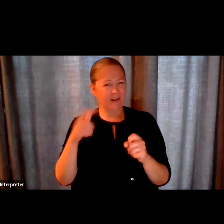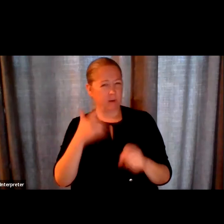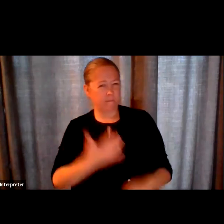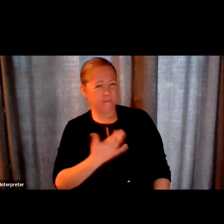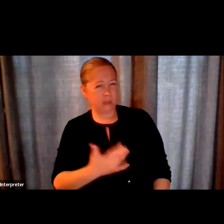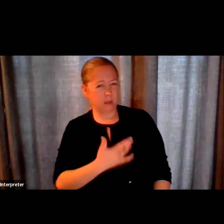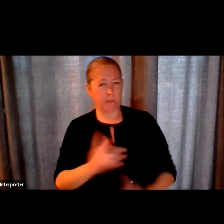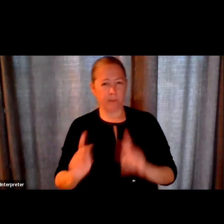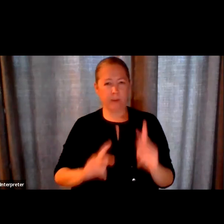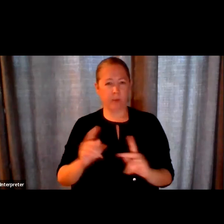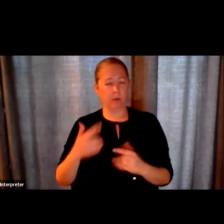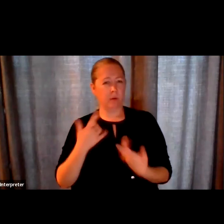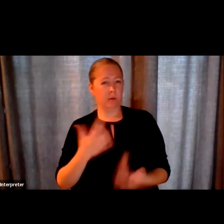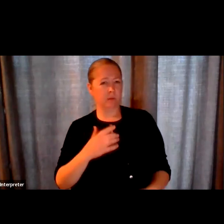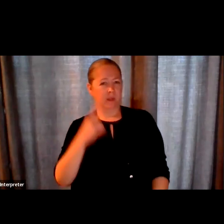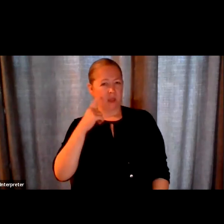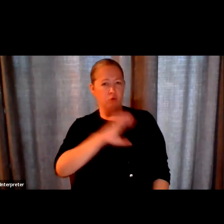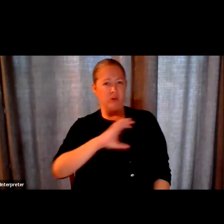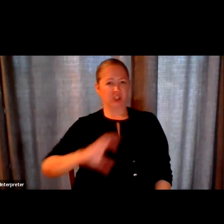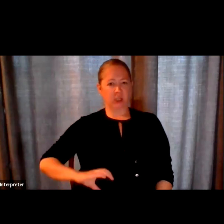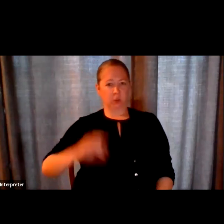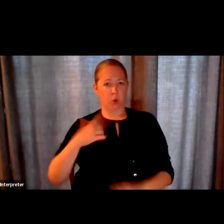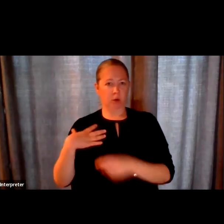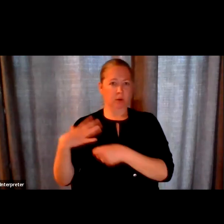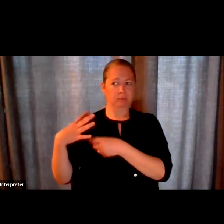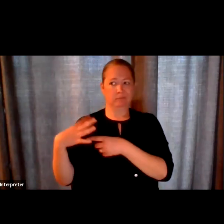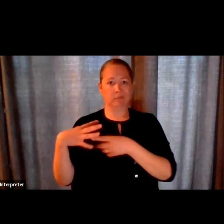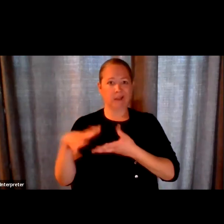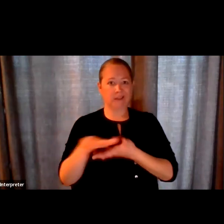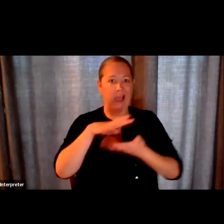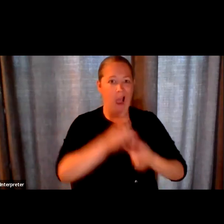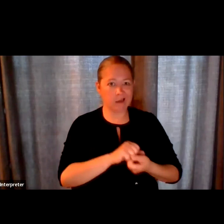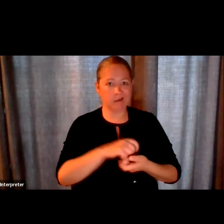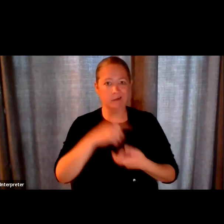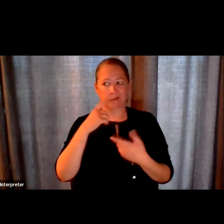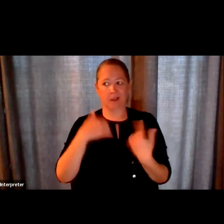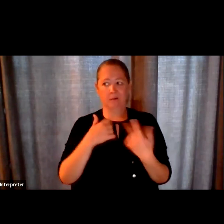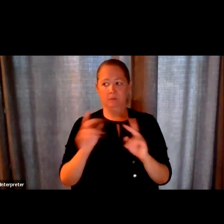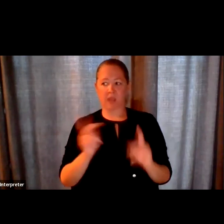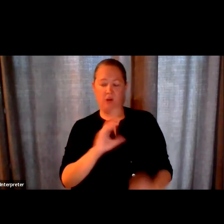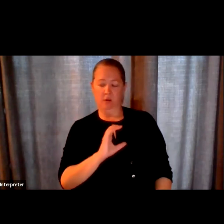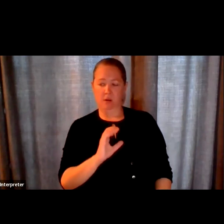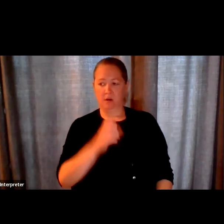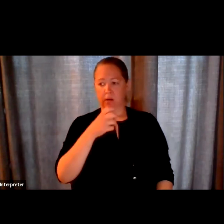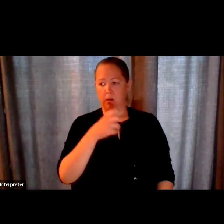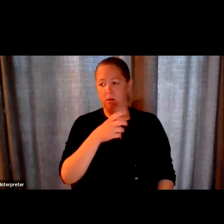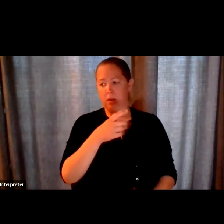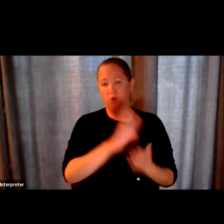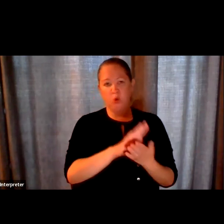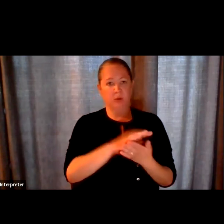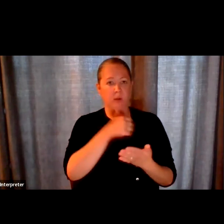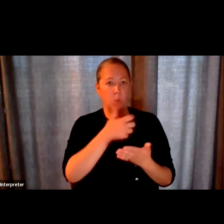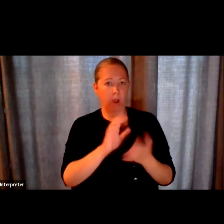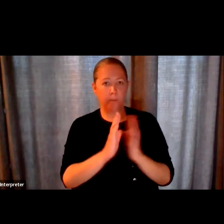felt Christians were under attack because the district didn't want the prayers to go forward, or that it would be coercive to students?